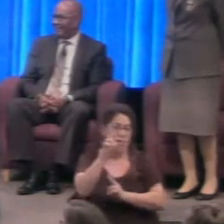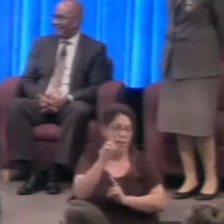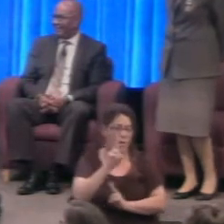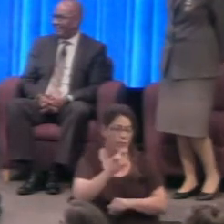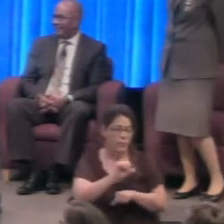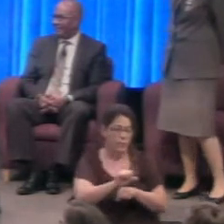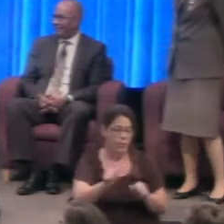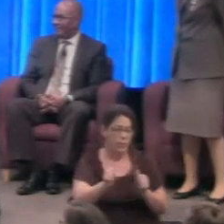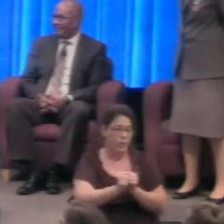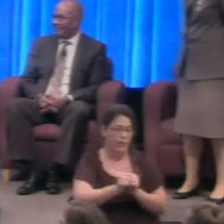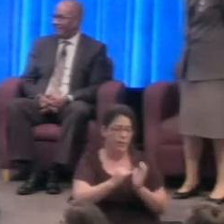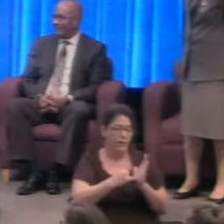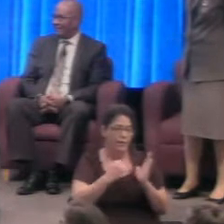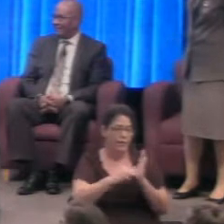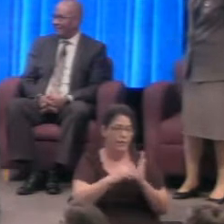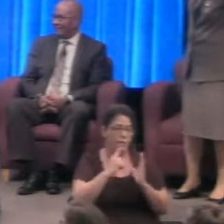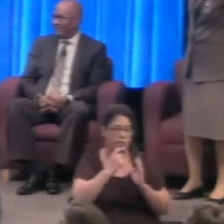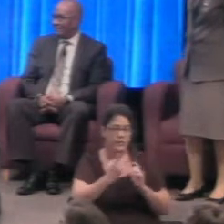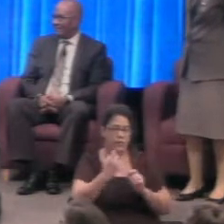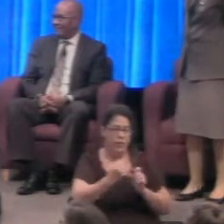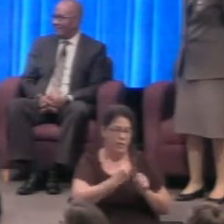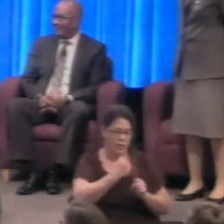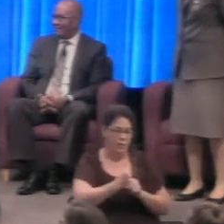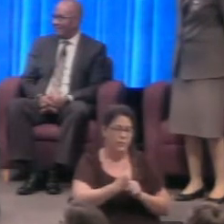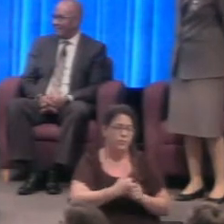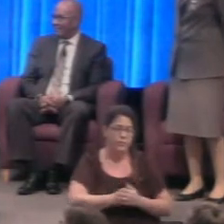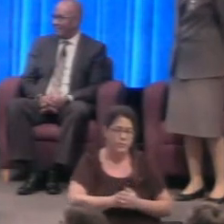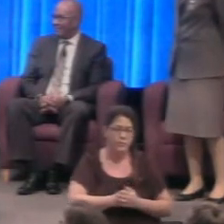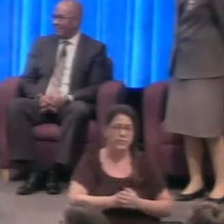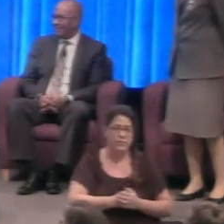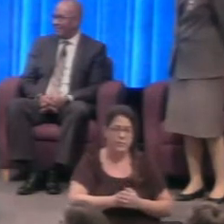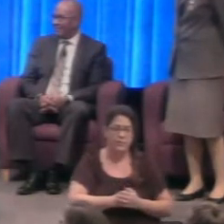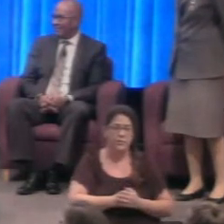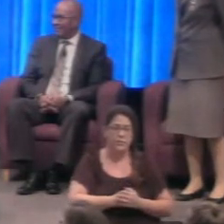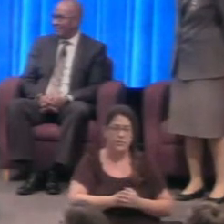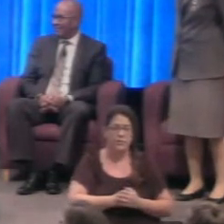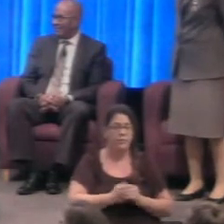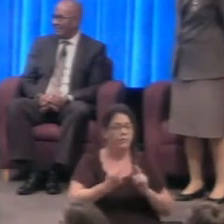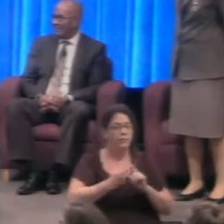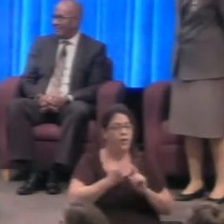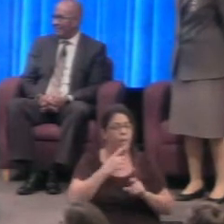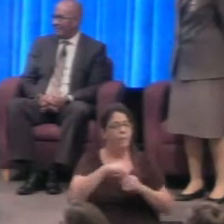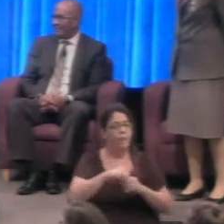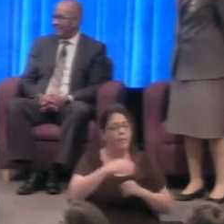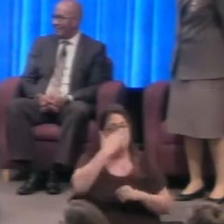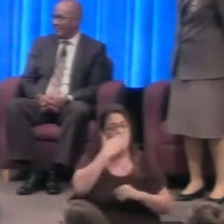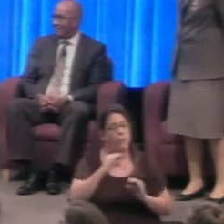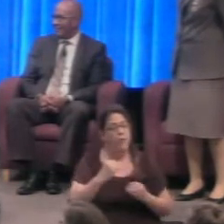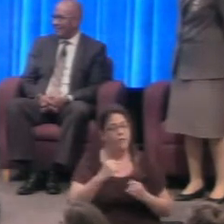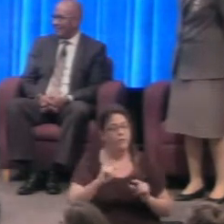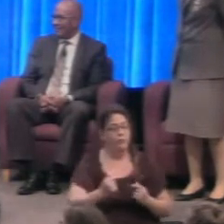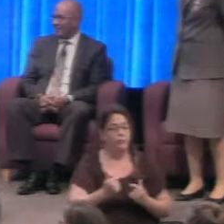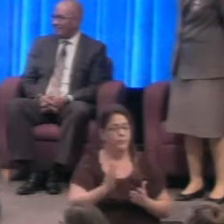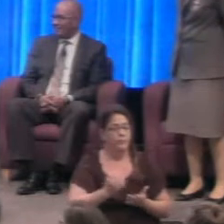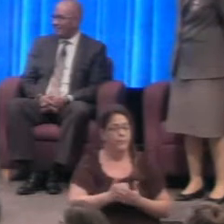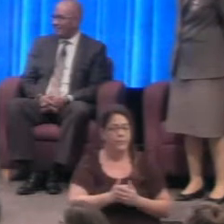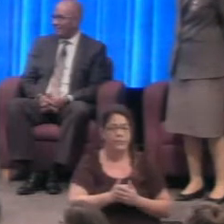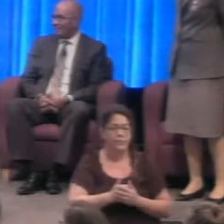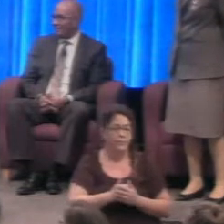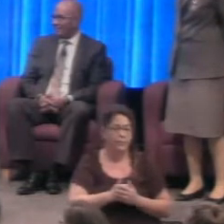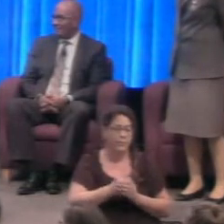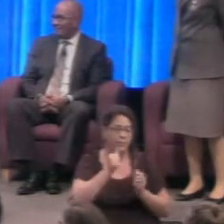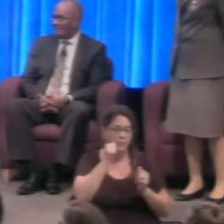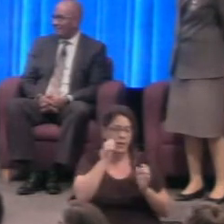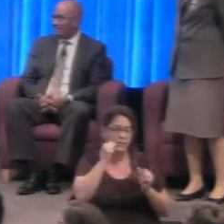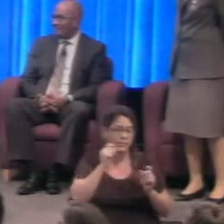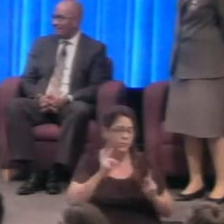working with Ms. Miller for the last several years as part of the front office group, and just an amazing